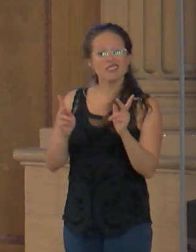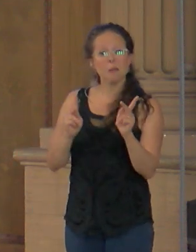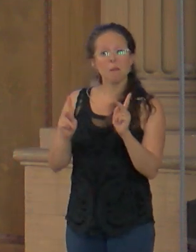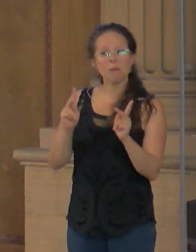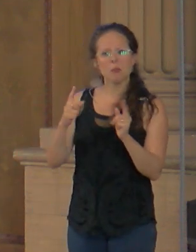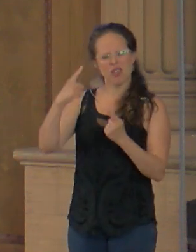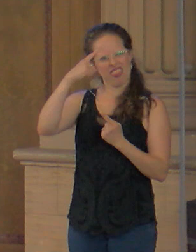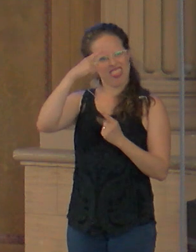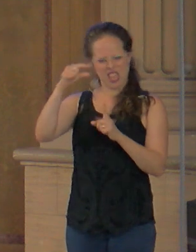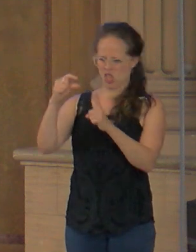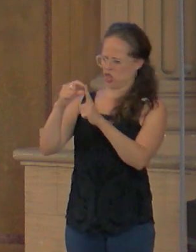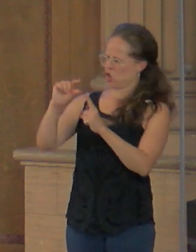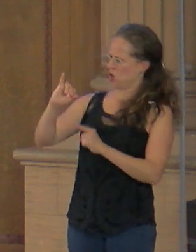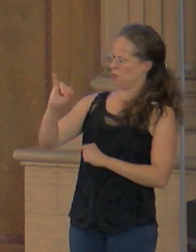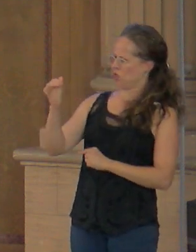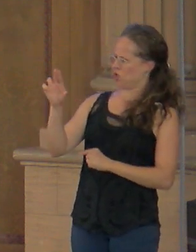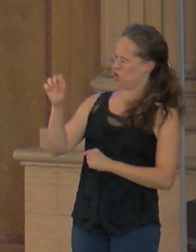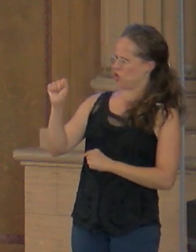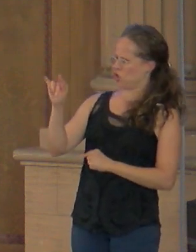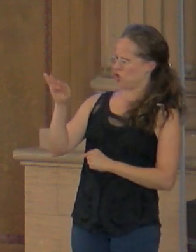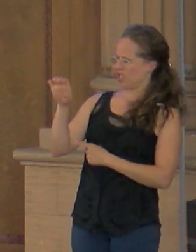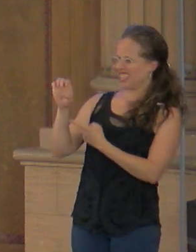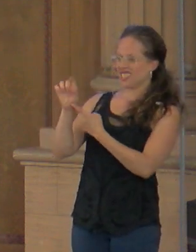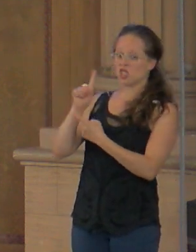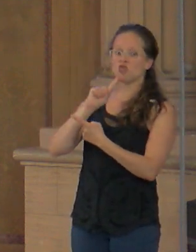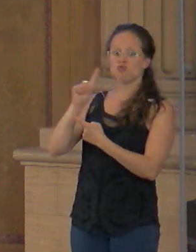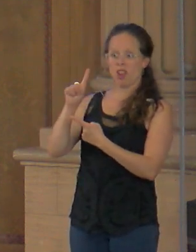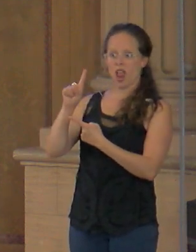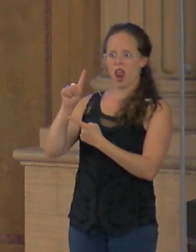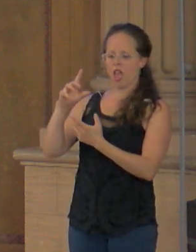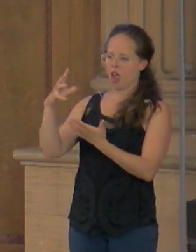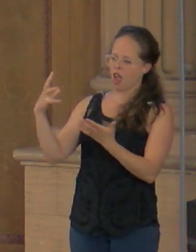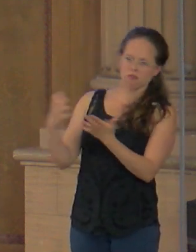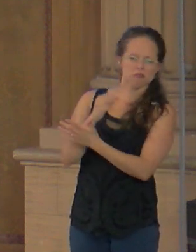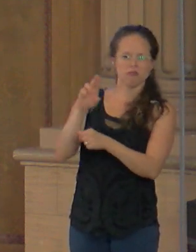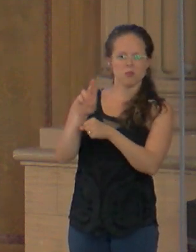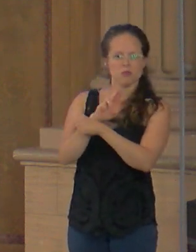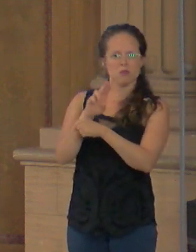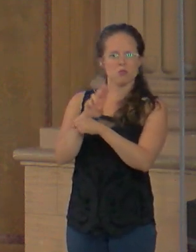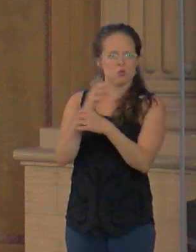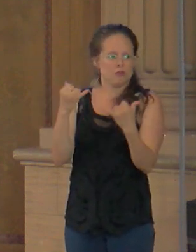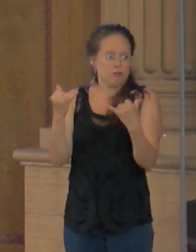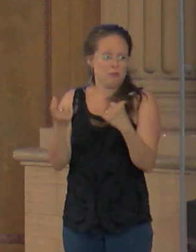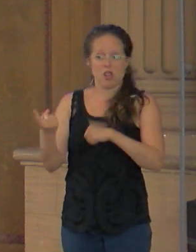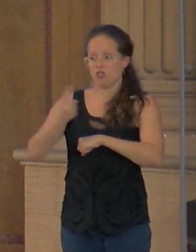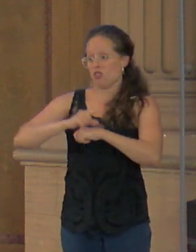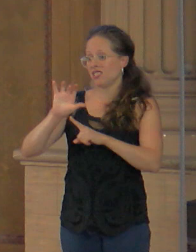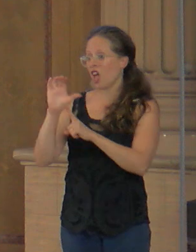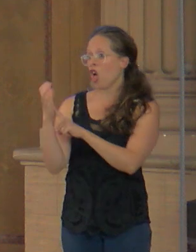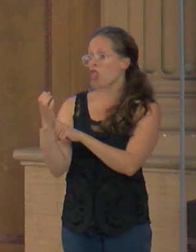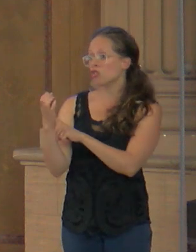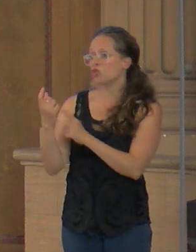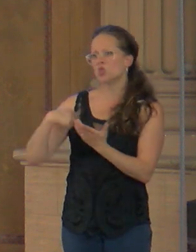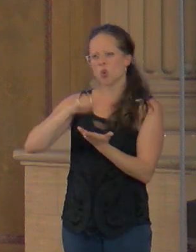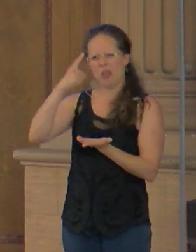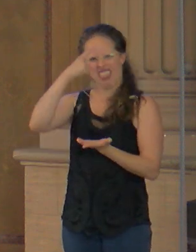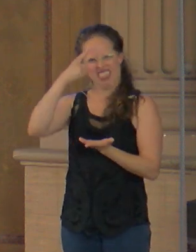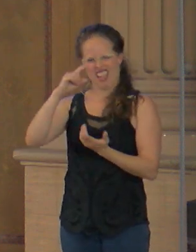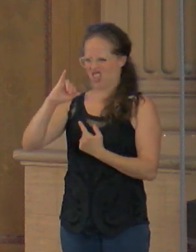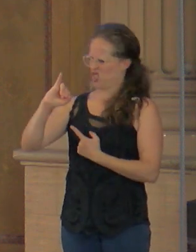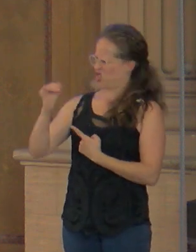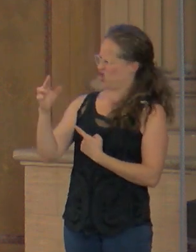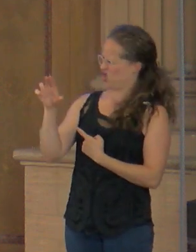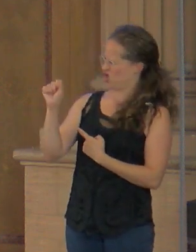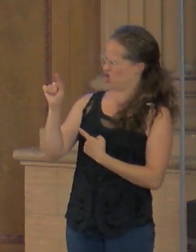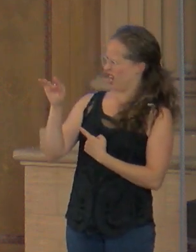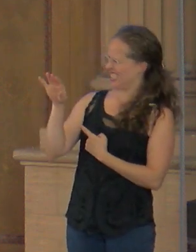term justice ends up getting co-opted by the culture around us and redefined pretty often. So we might think that justice is everything that